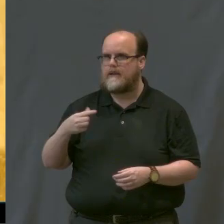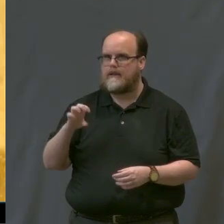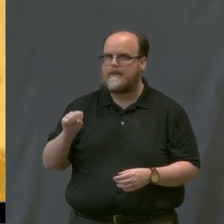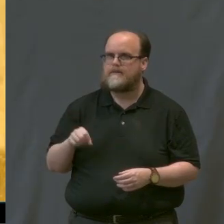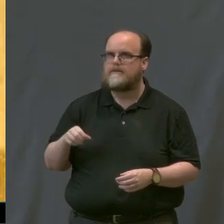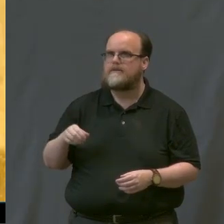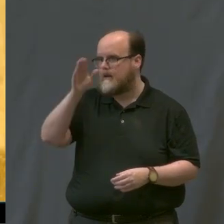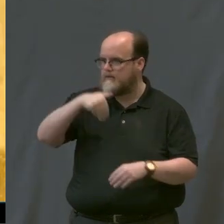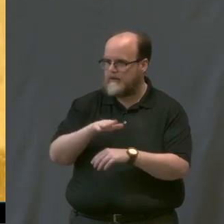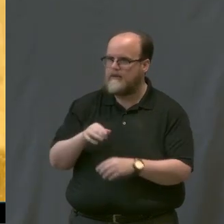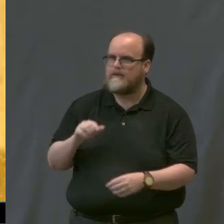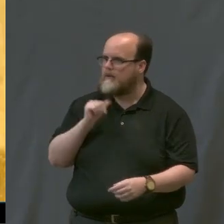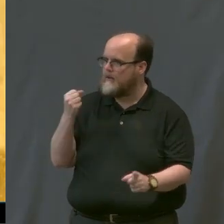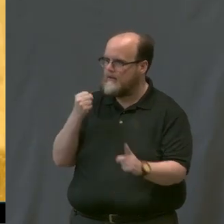well.